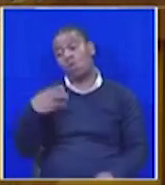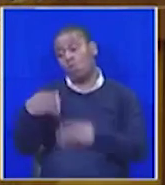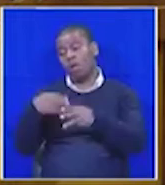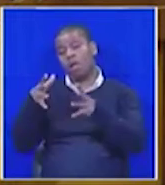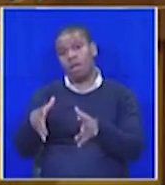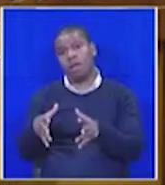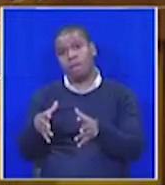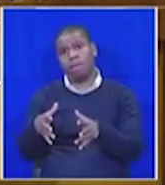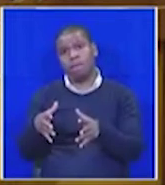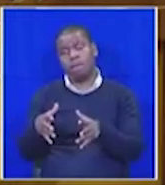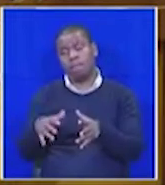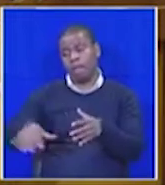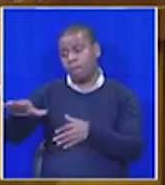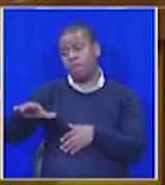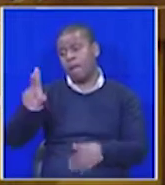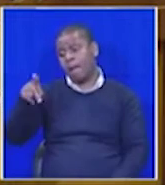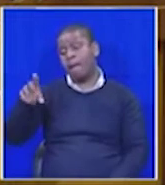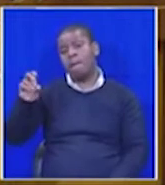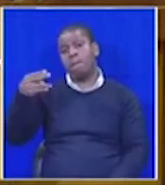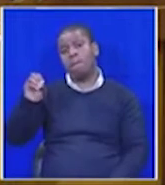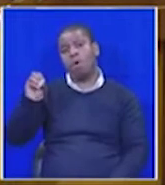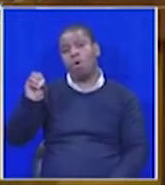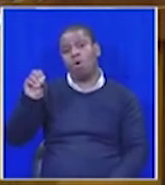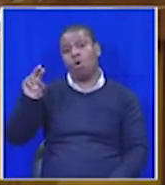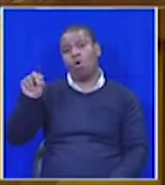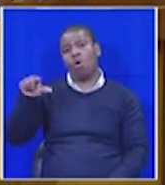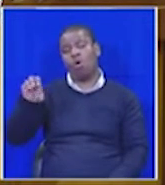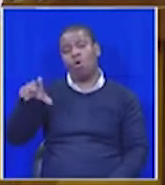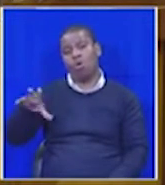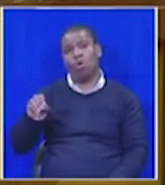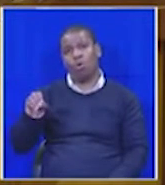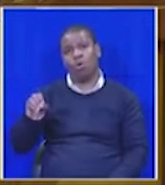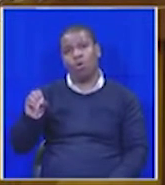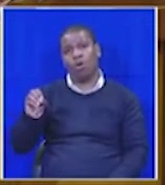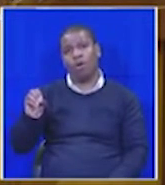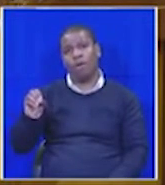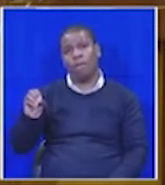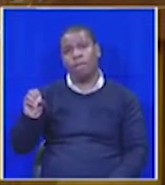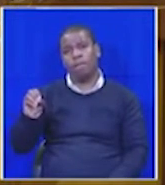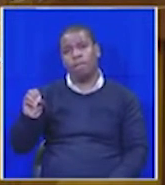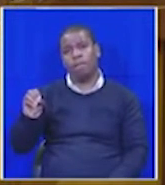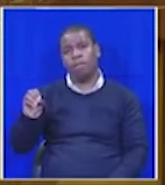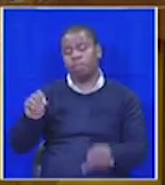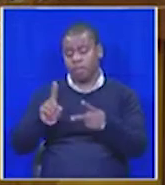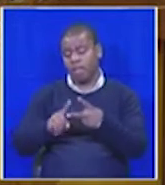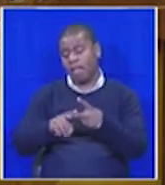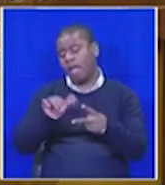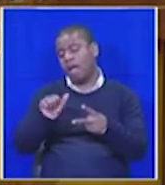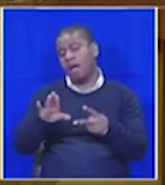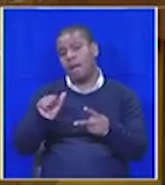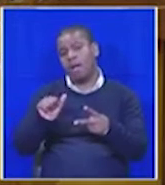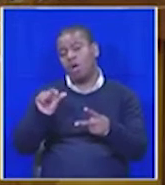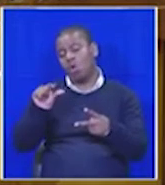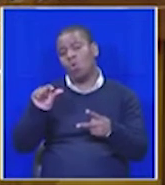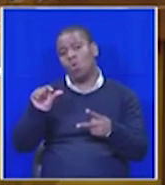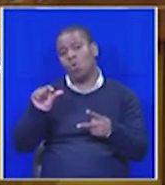in Pongolo have to draw their water out of the river. And in Abakulusi, 12% of